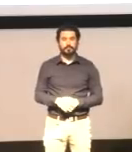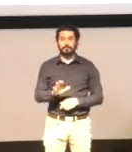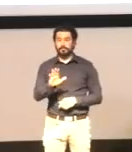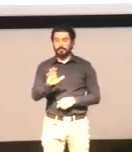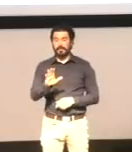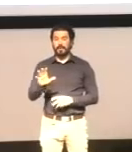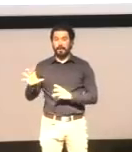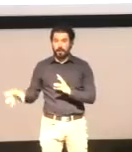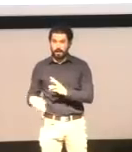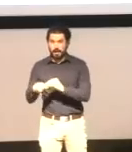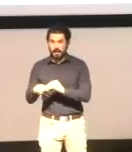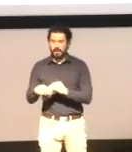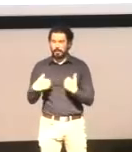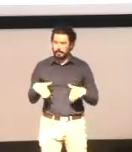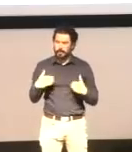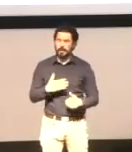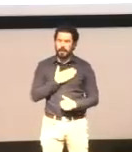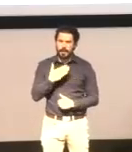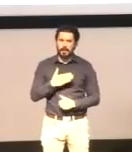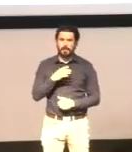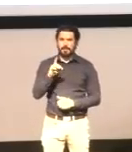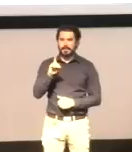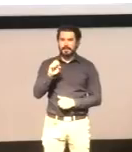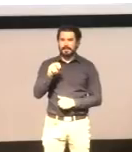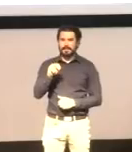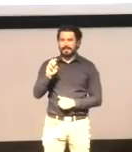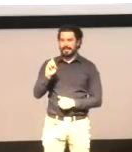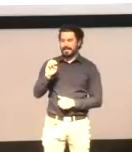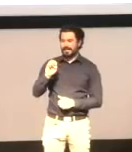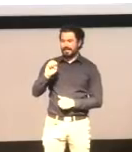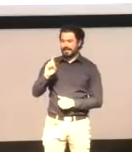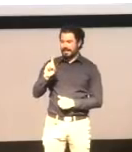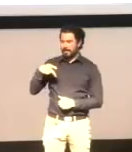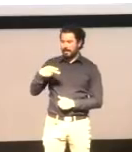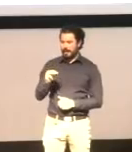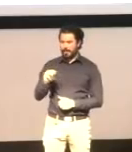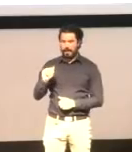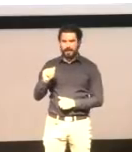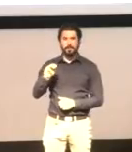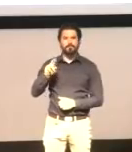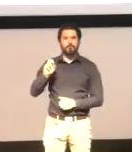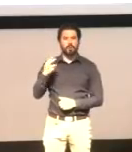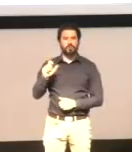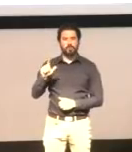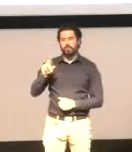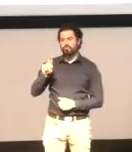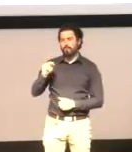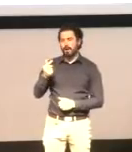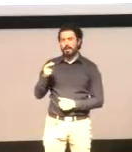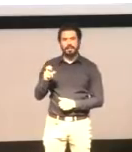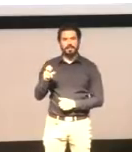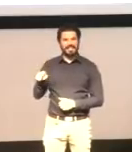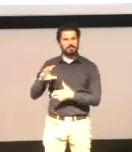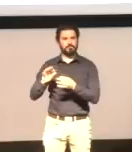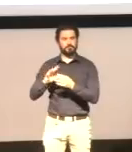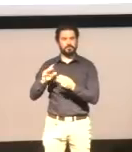really glad Dean EVPMA Marshall Runge talked about wellness. Please make